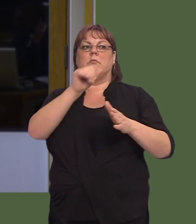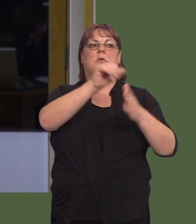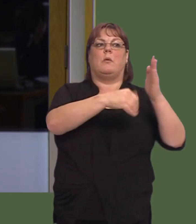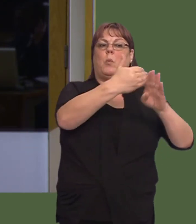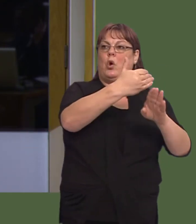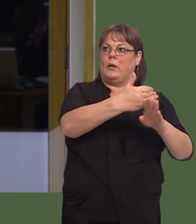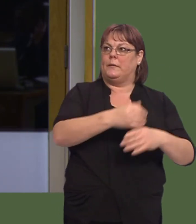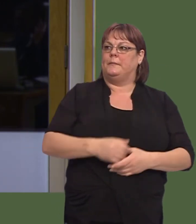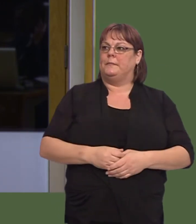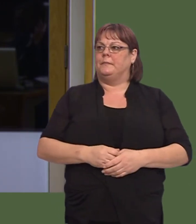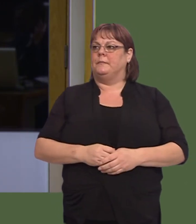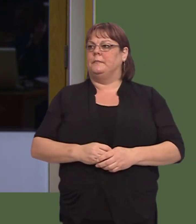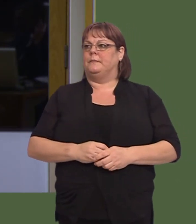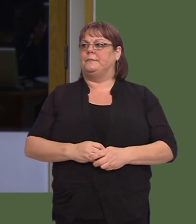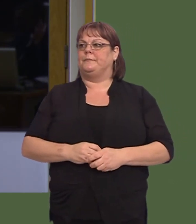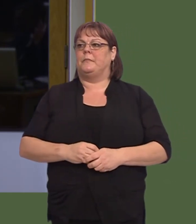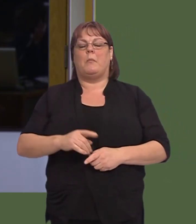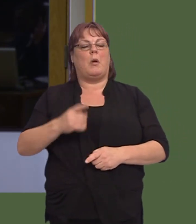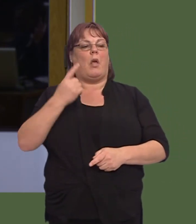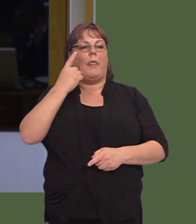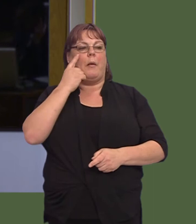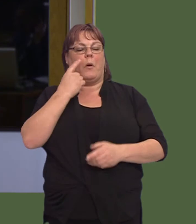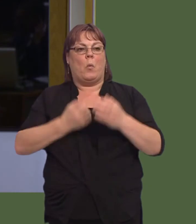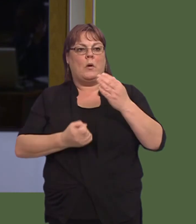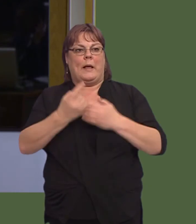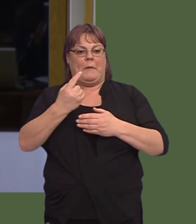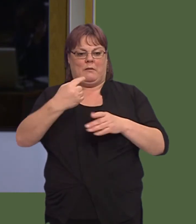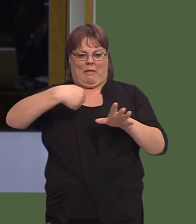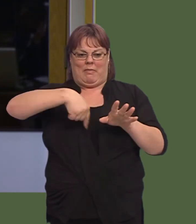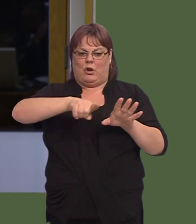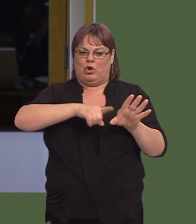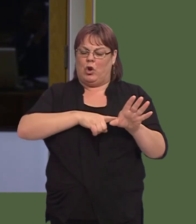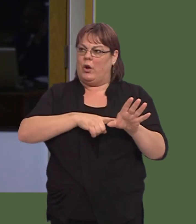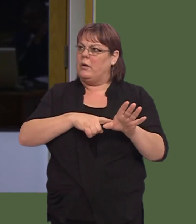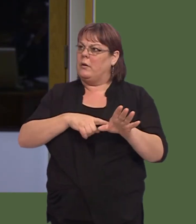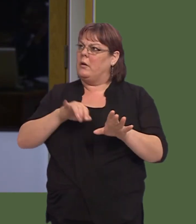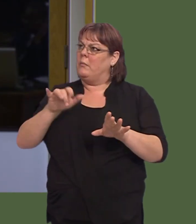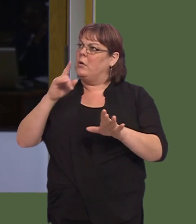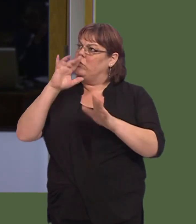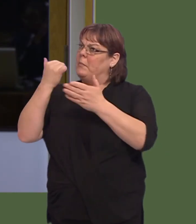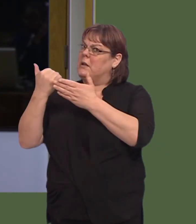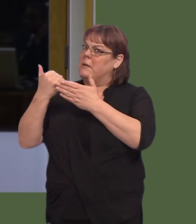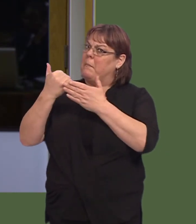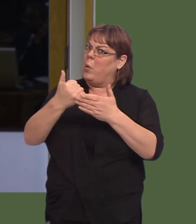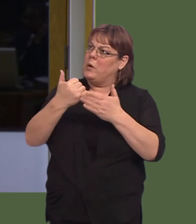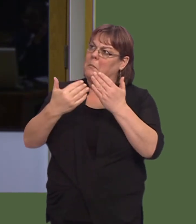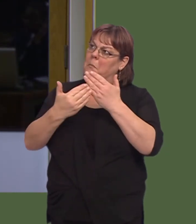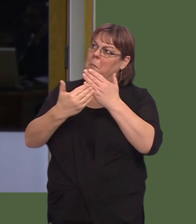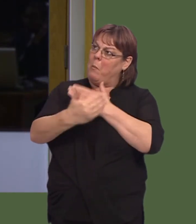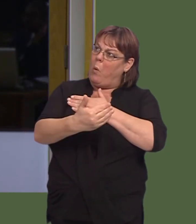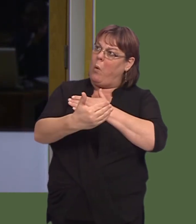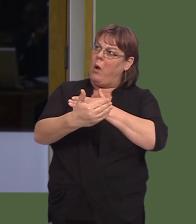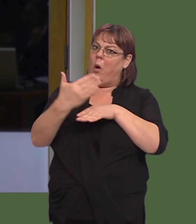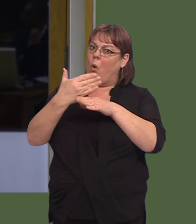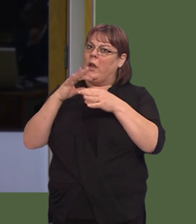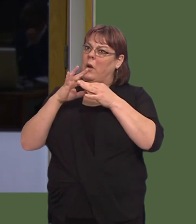in Torfaen is historically low and has fallen further in the past year, isn't that something you should be supporting constructively and trying